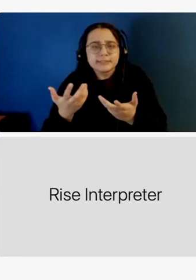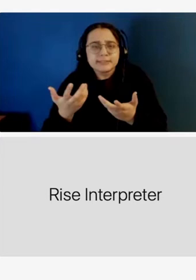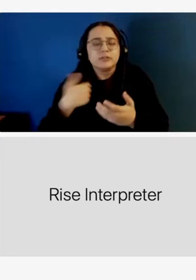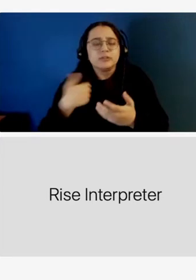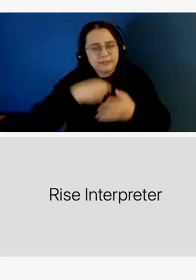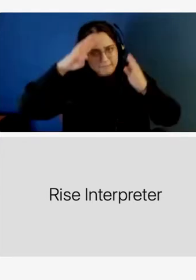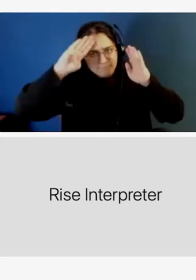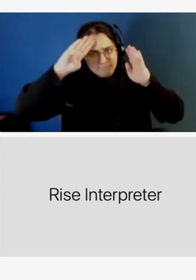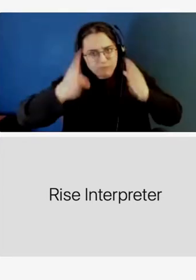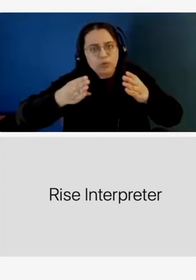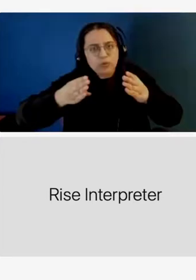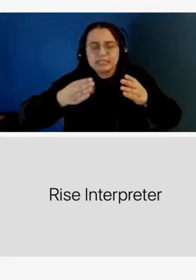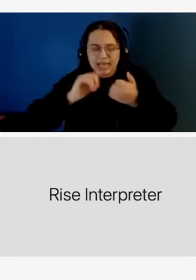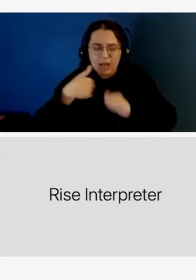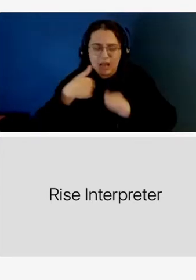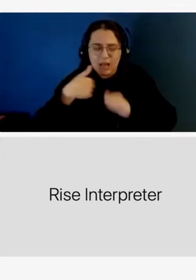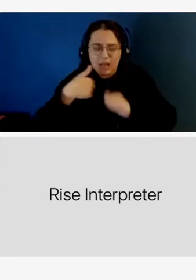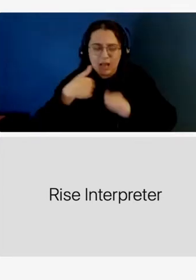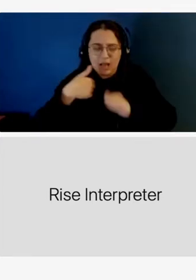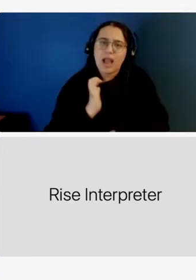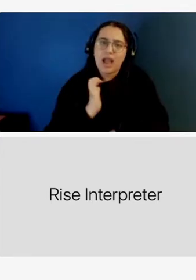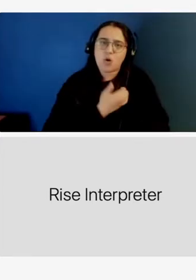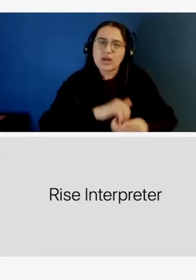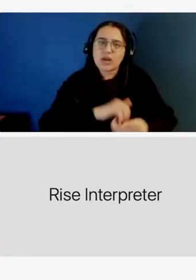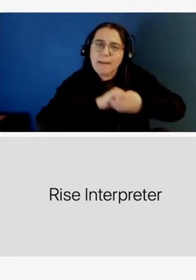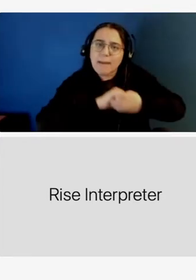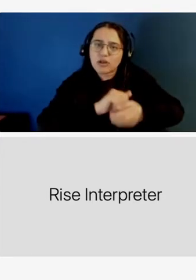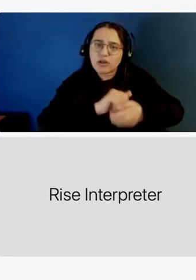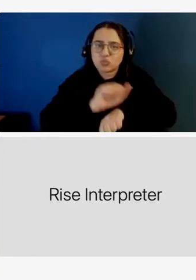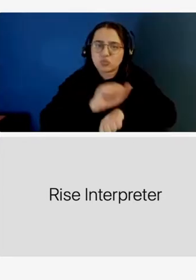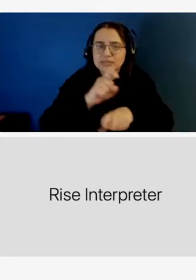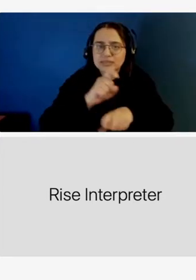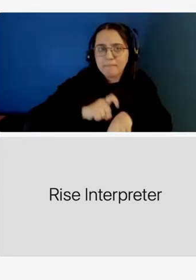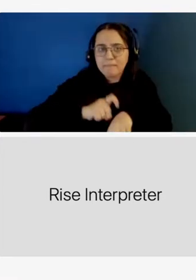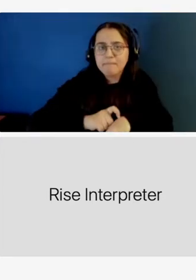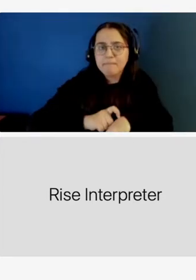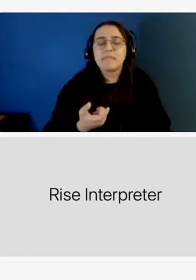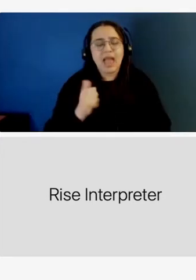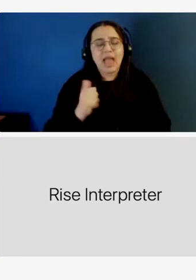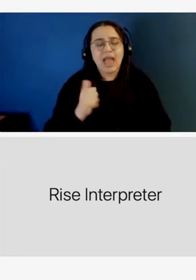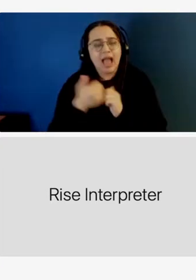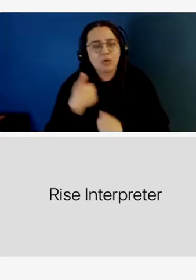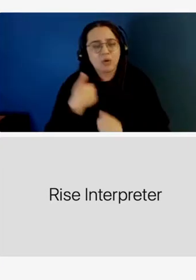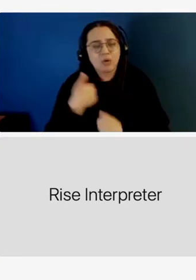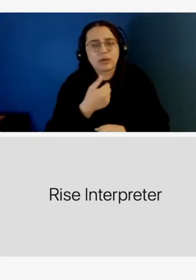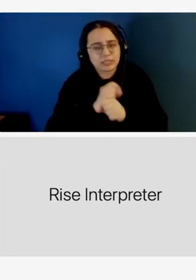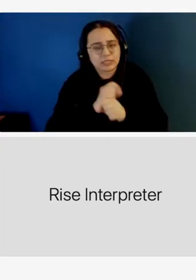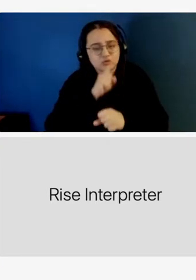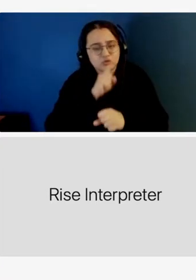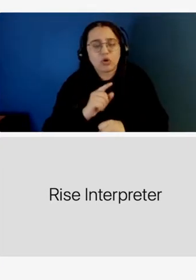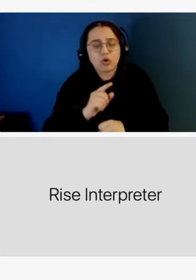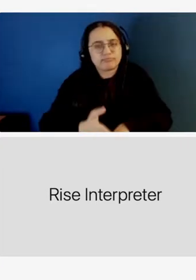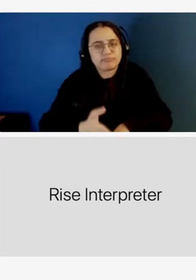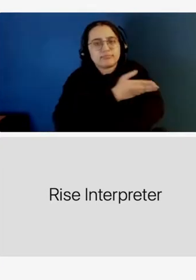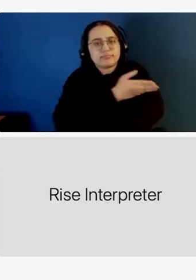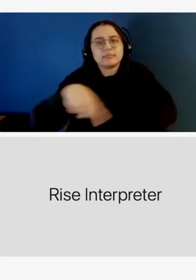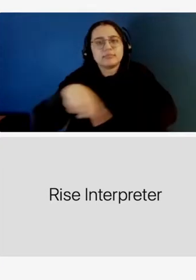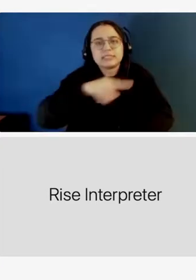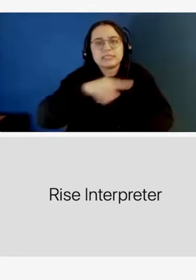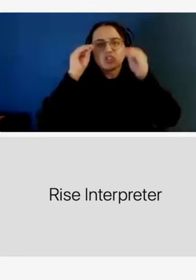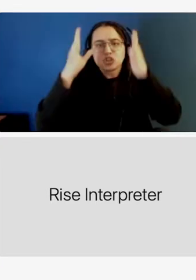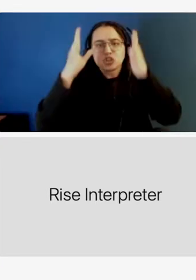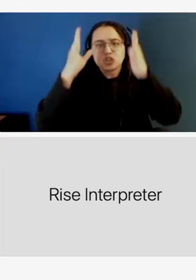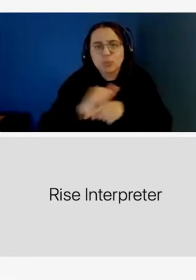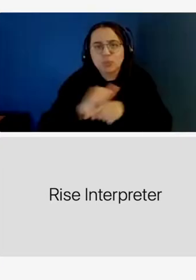collaboration time and how we can make sure that we're elevating and enhancing our teacher practices and really focusing on our student